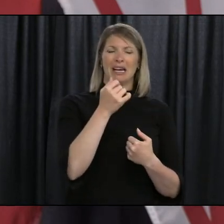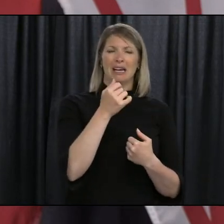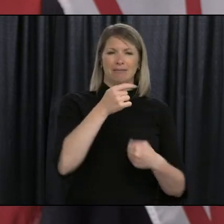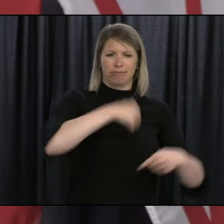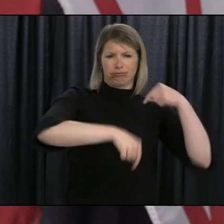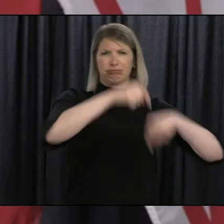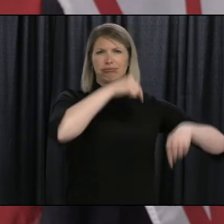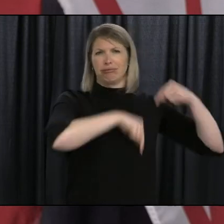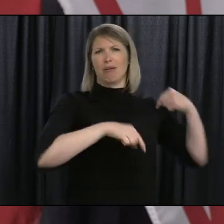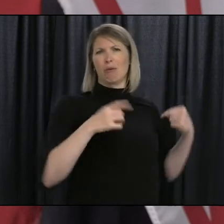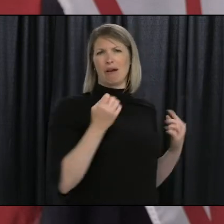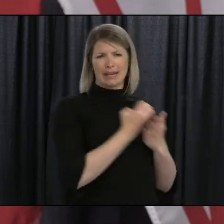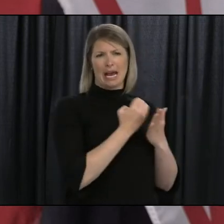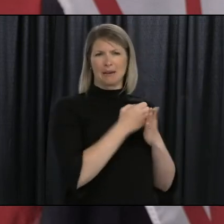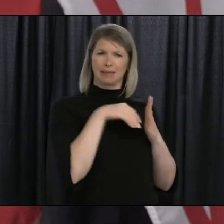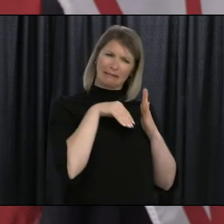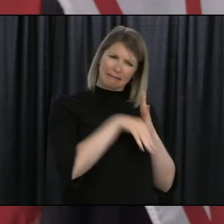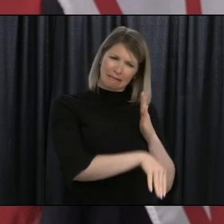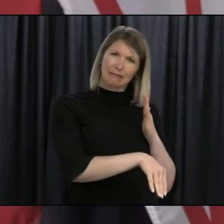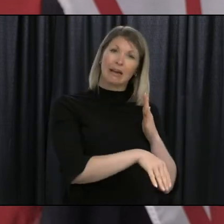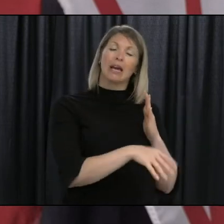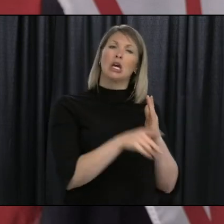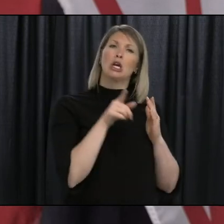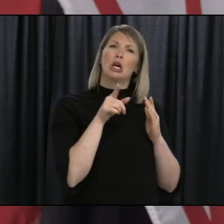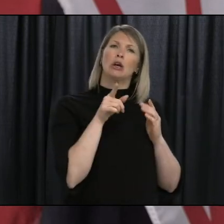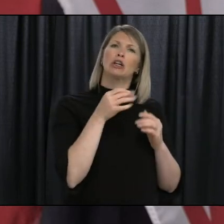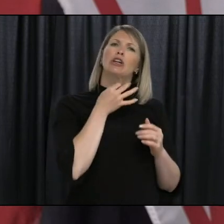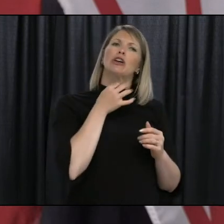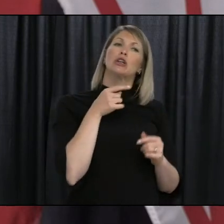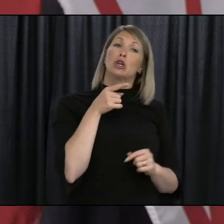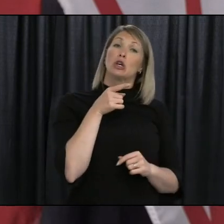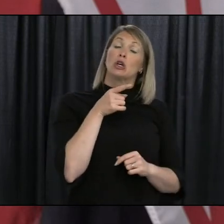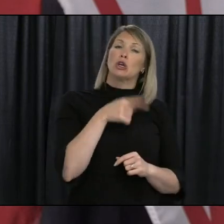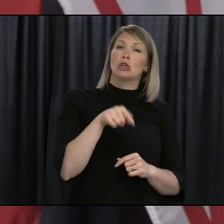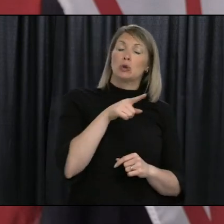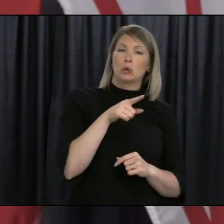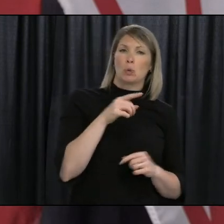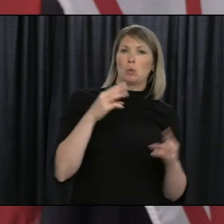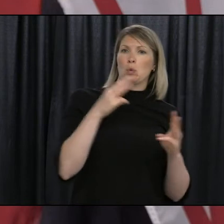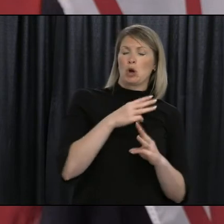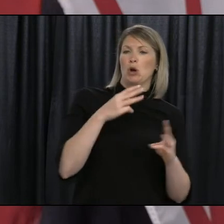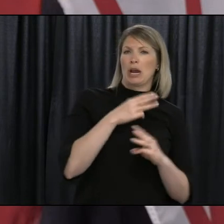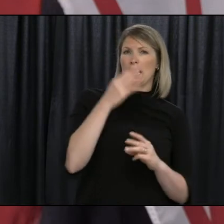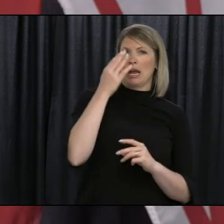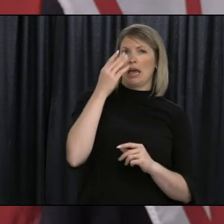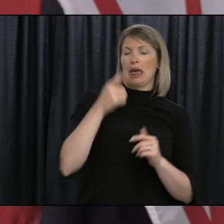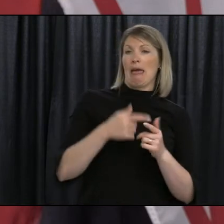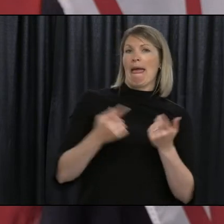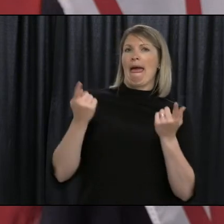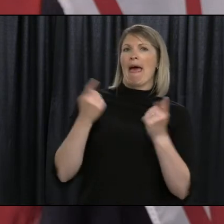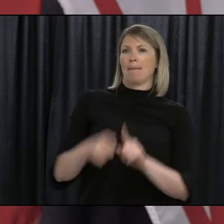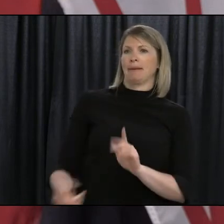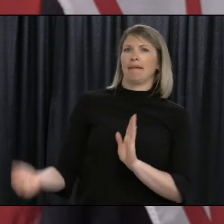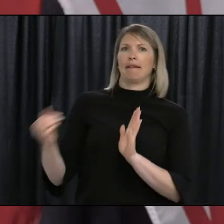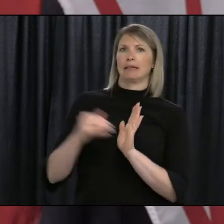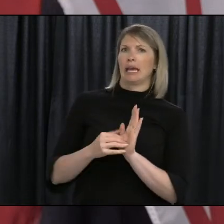still many poor months to come? Oil, you say, if we get $500 million, we'll be lucky. That could carry on for a